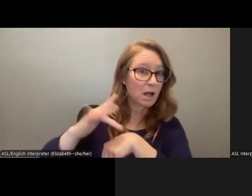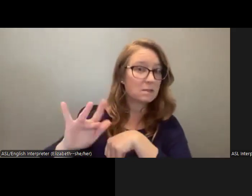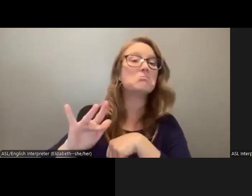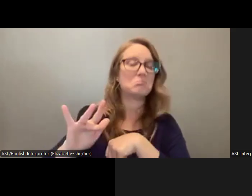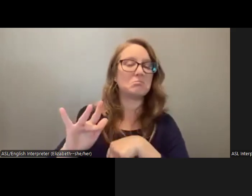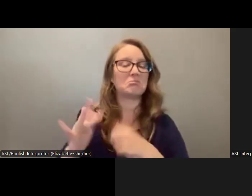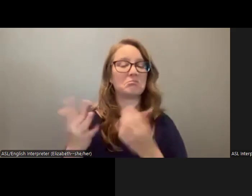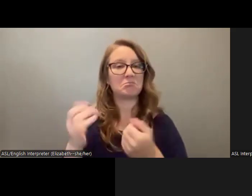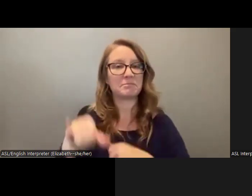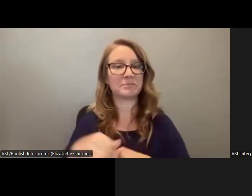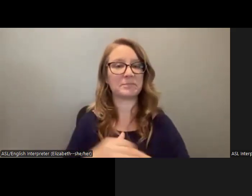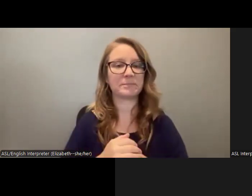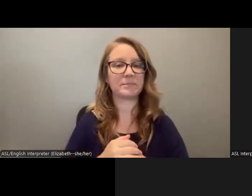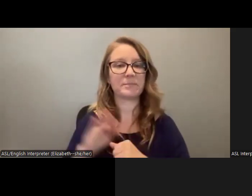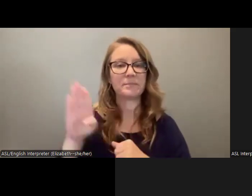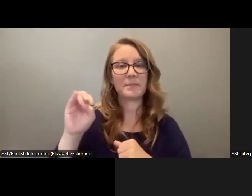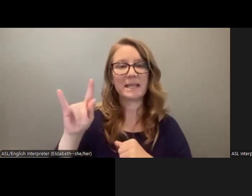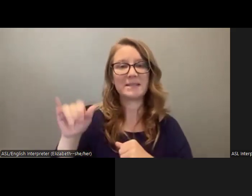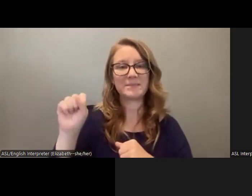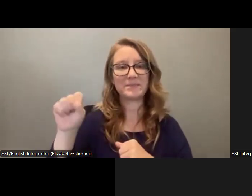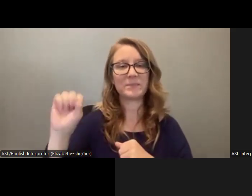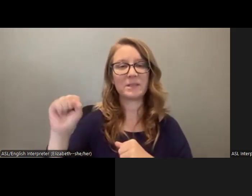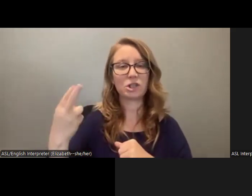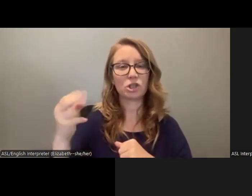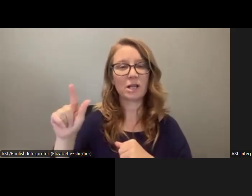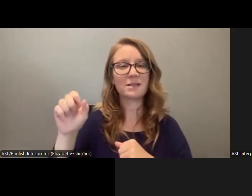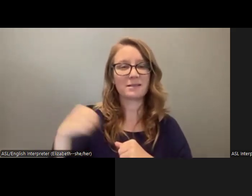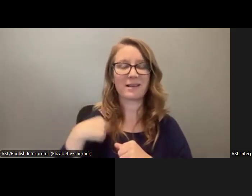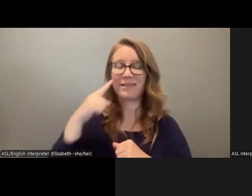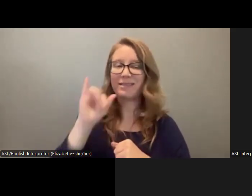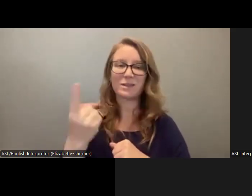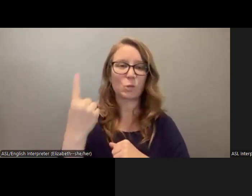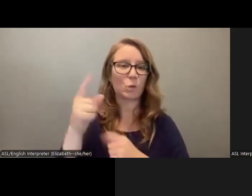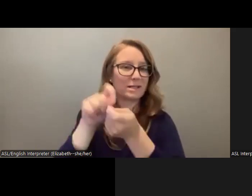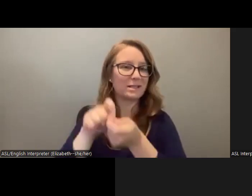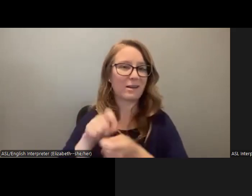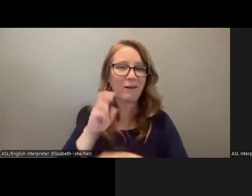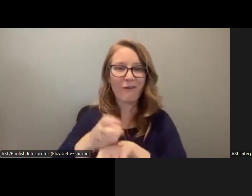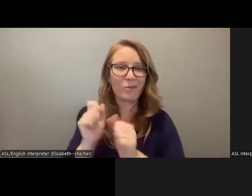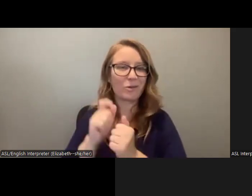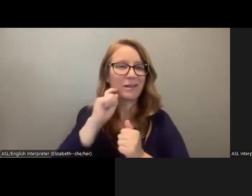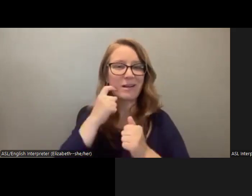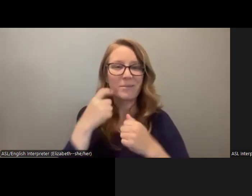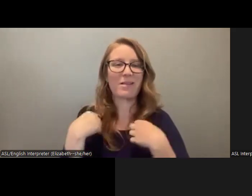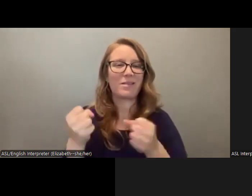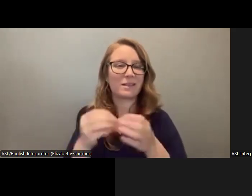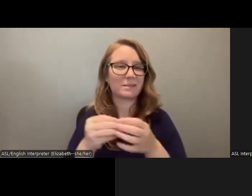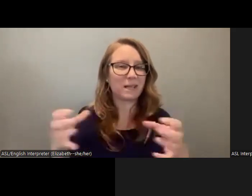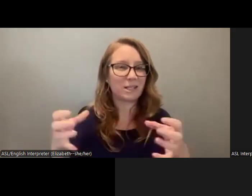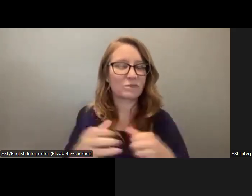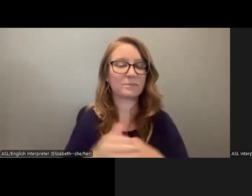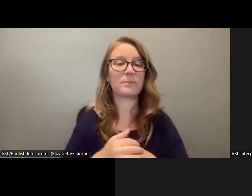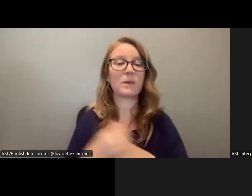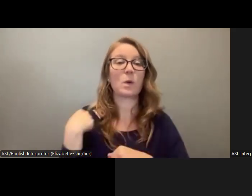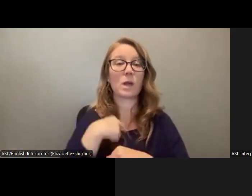etc. Yeah, Sheldon, I think this is one of those nuances that's difficult with alpha health expansion. I think what we